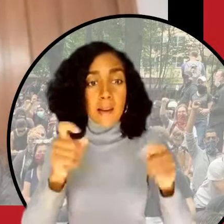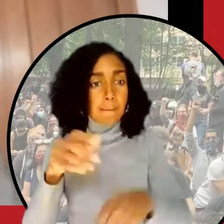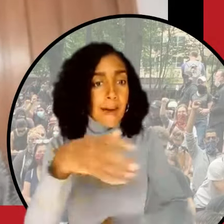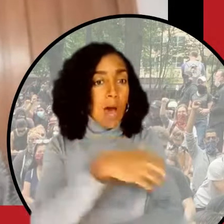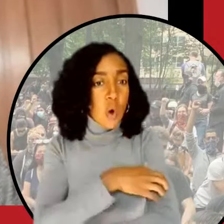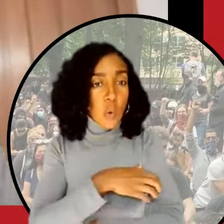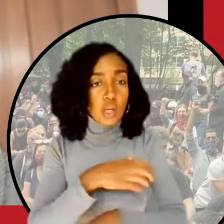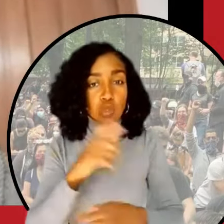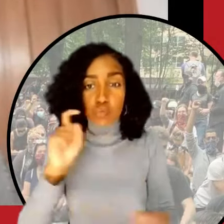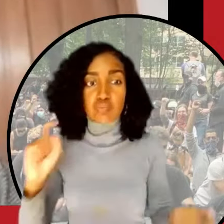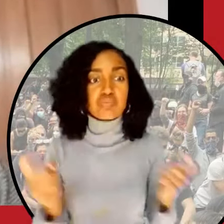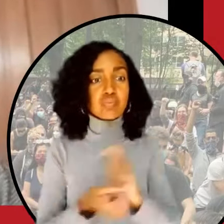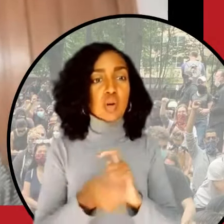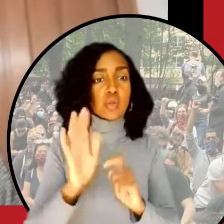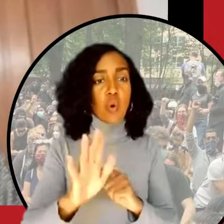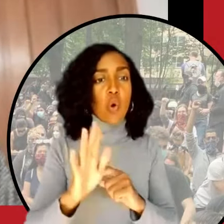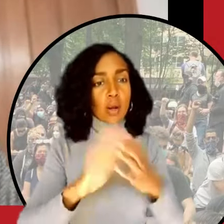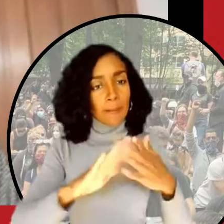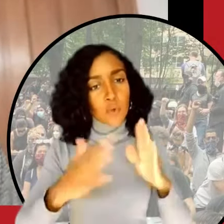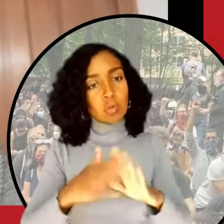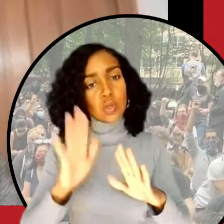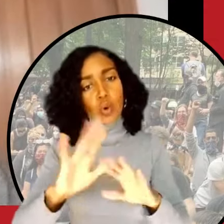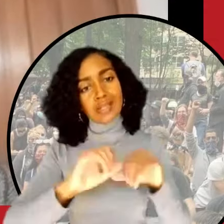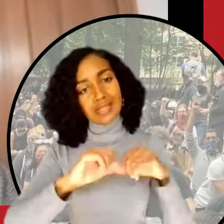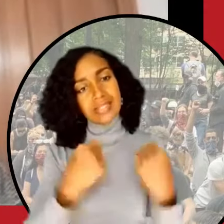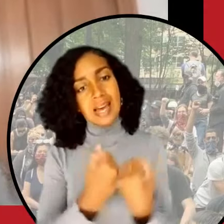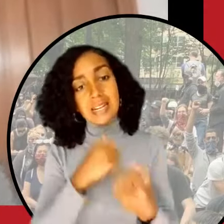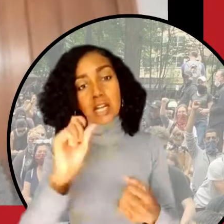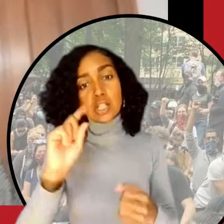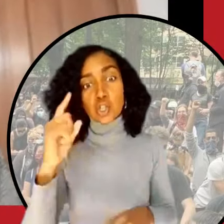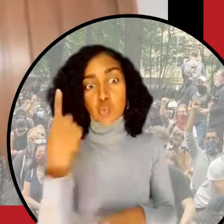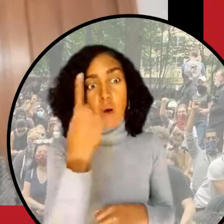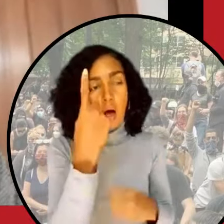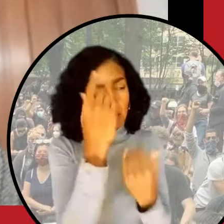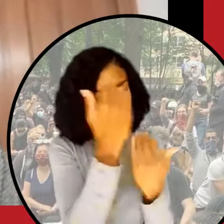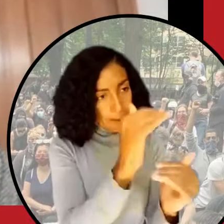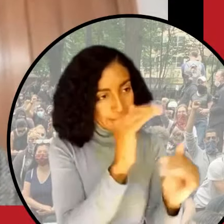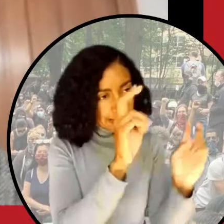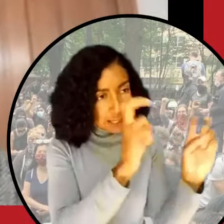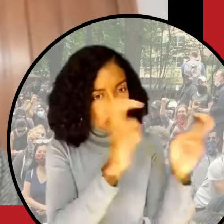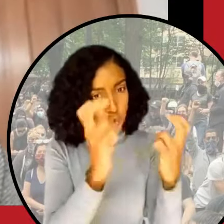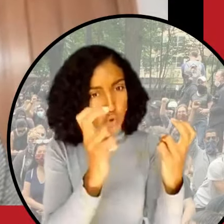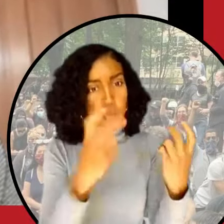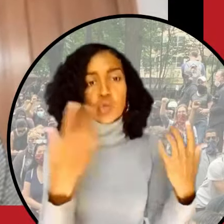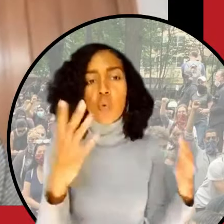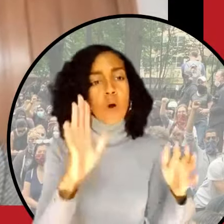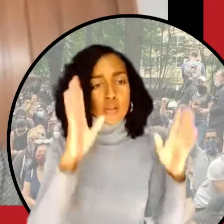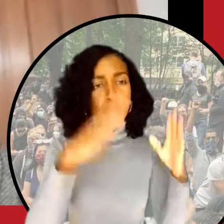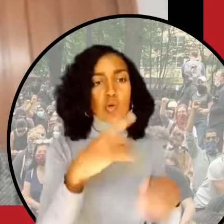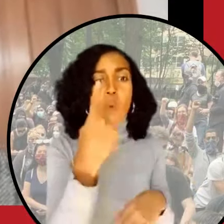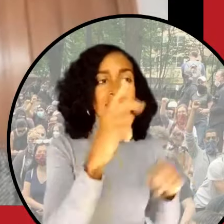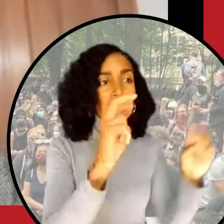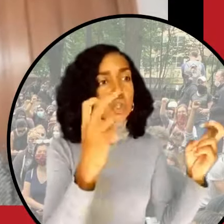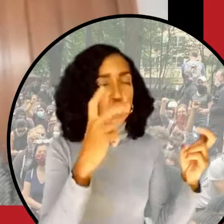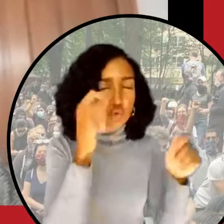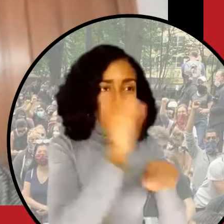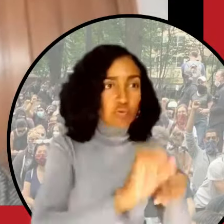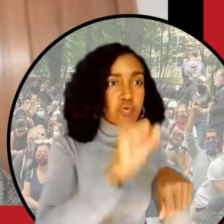the issue that you care about. You're limiting yourself to being a single issue campaign. I think that's a great shame.